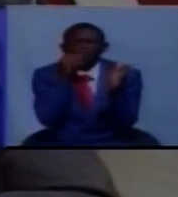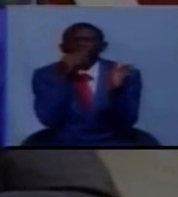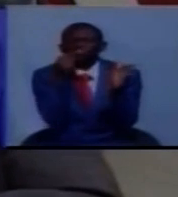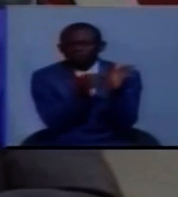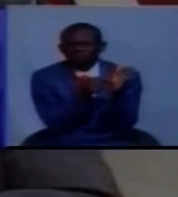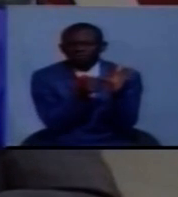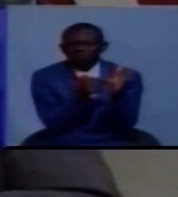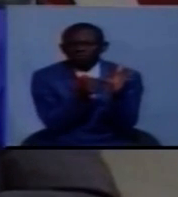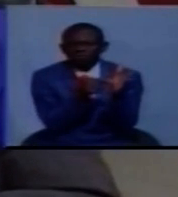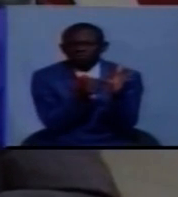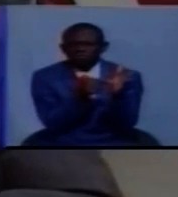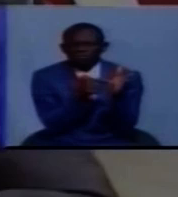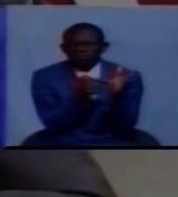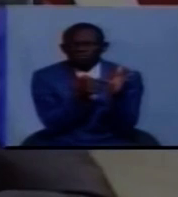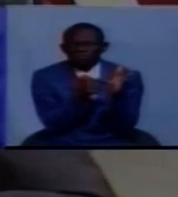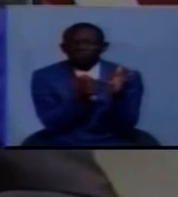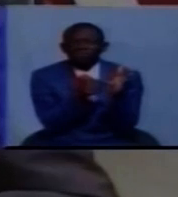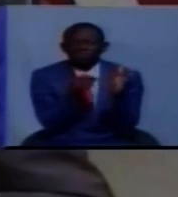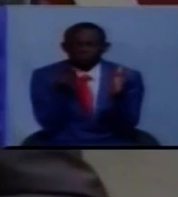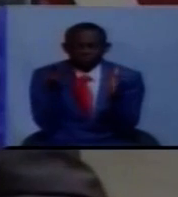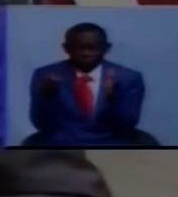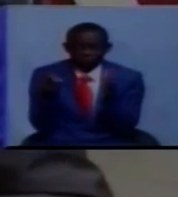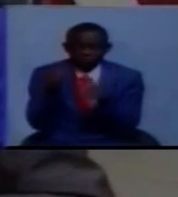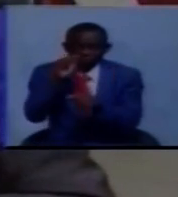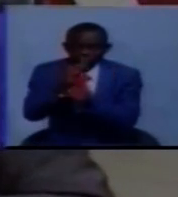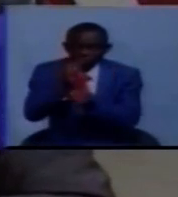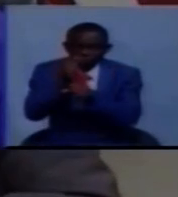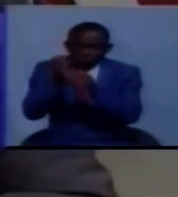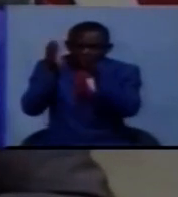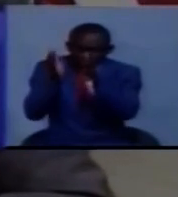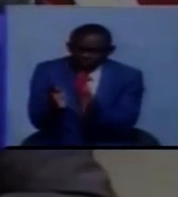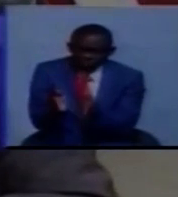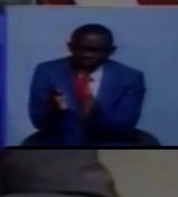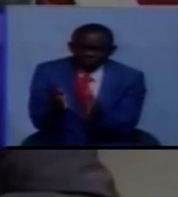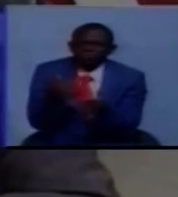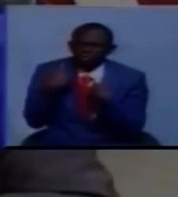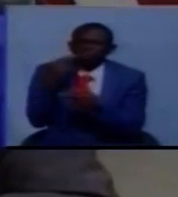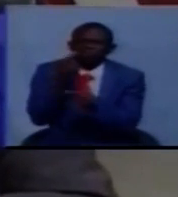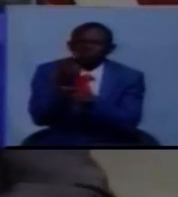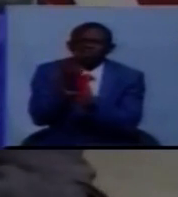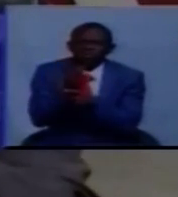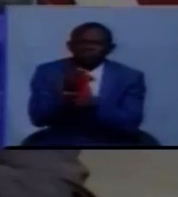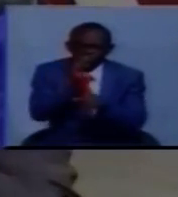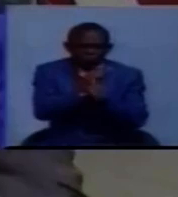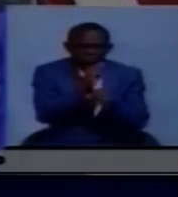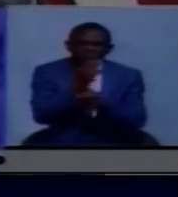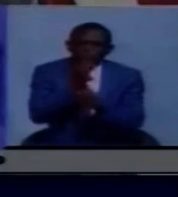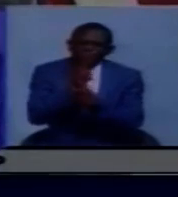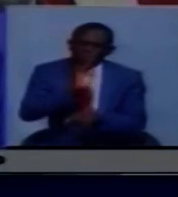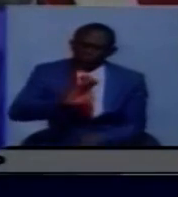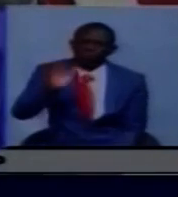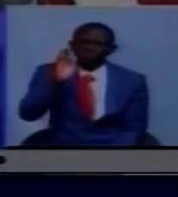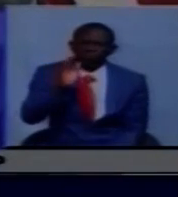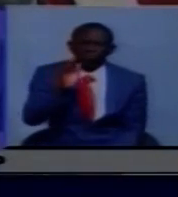it's not the privilege, you are not privileged to work. It is a right to work, because the employer is given a license and